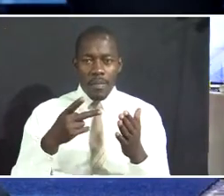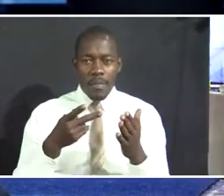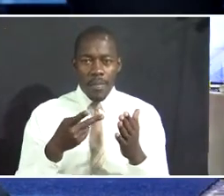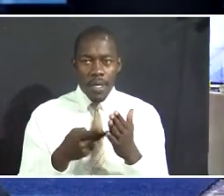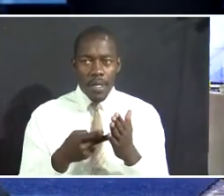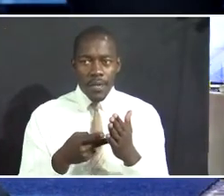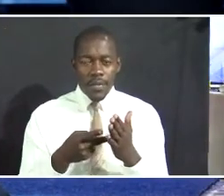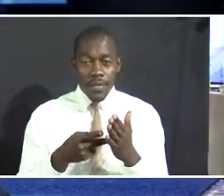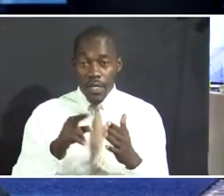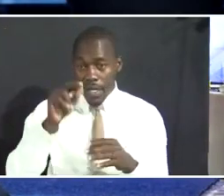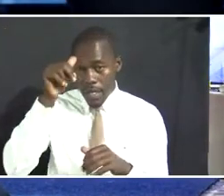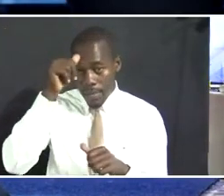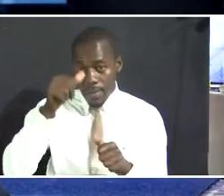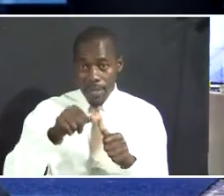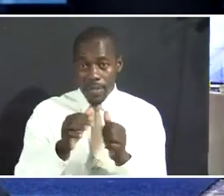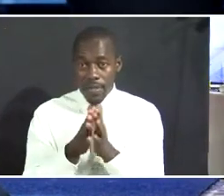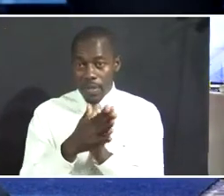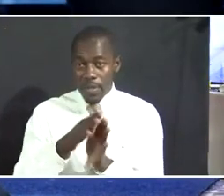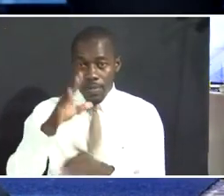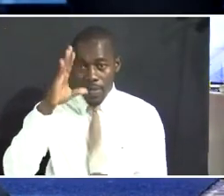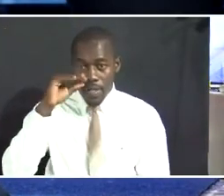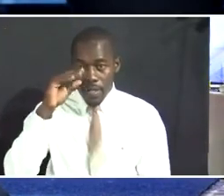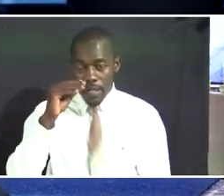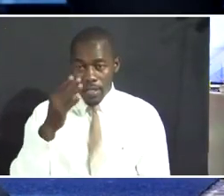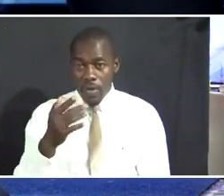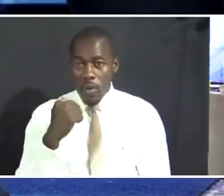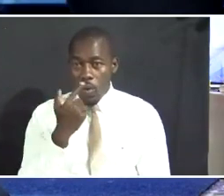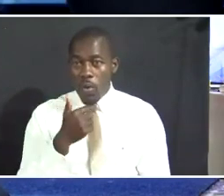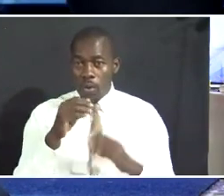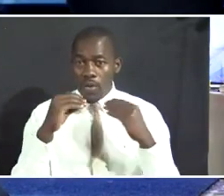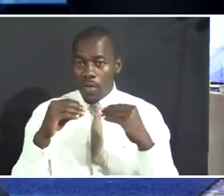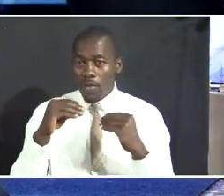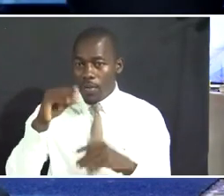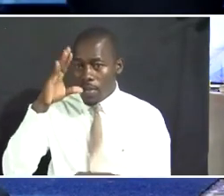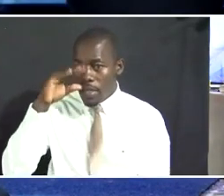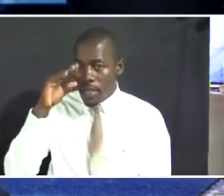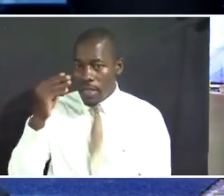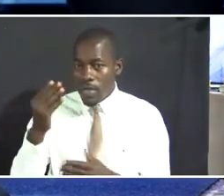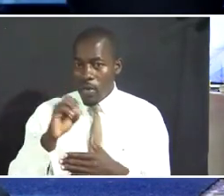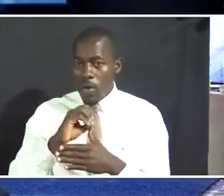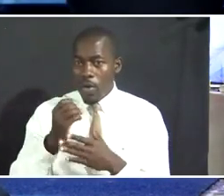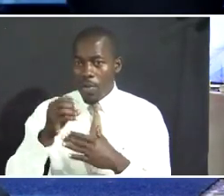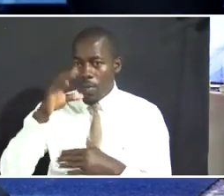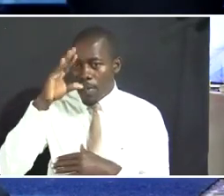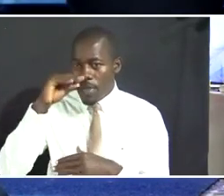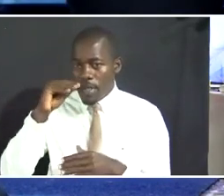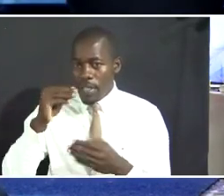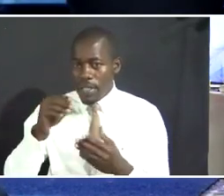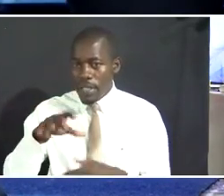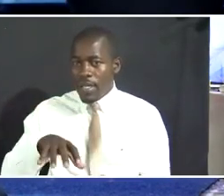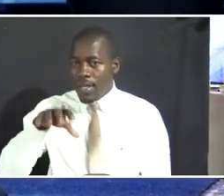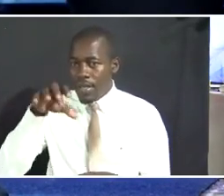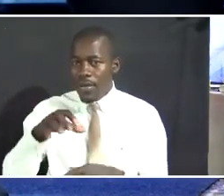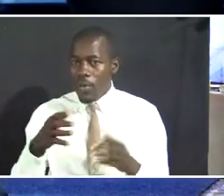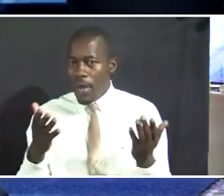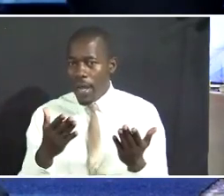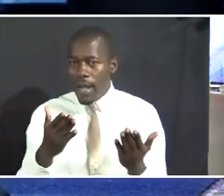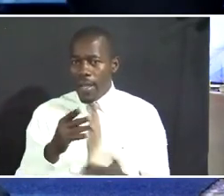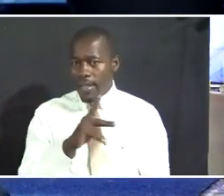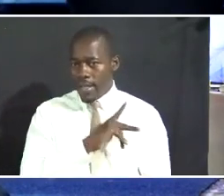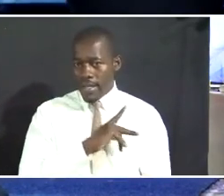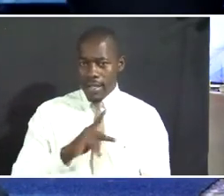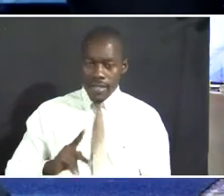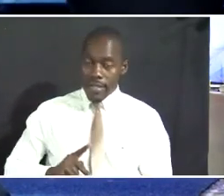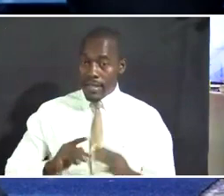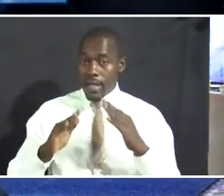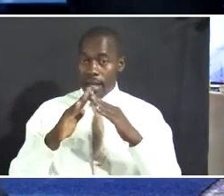years, and the impact was lifelong. So when we have an opportunity, especially even in